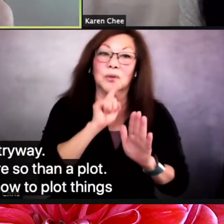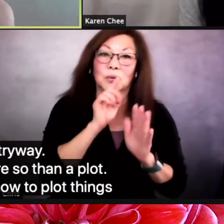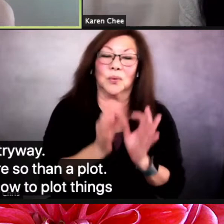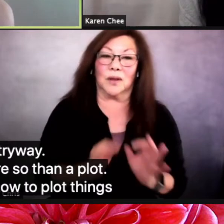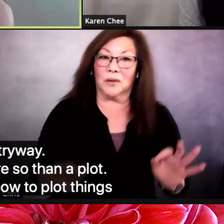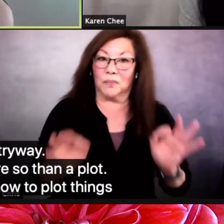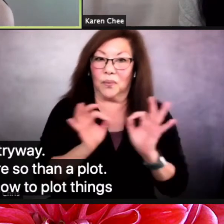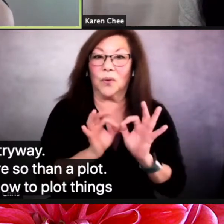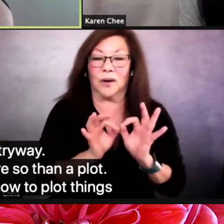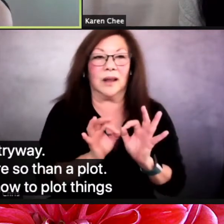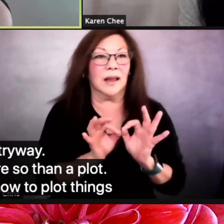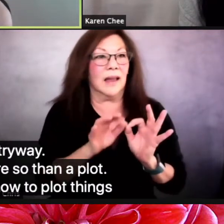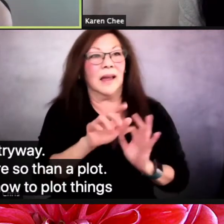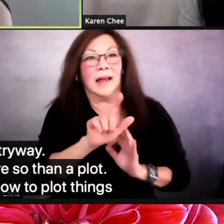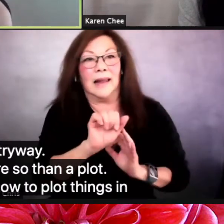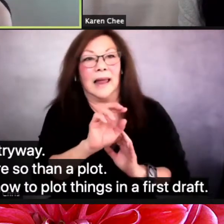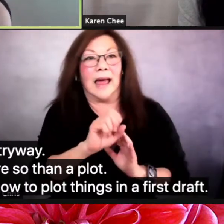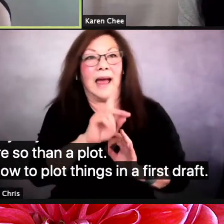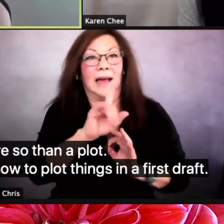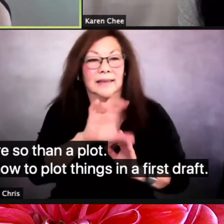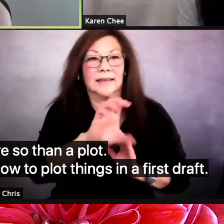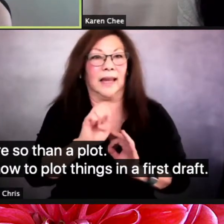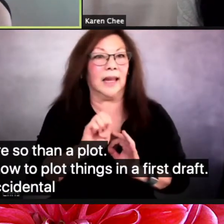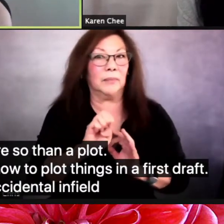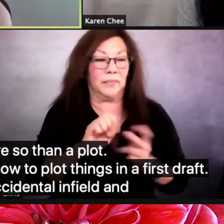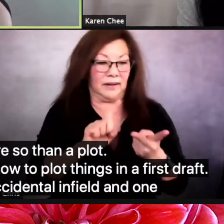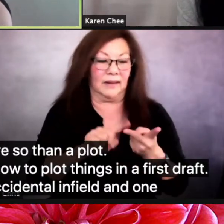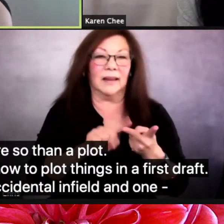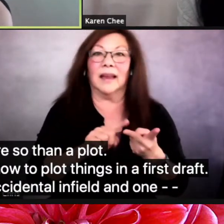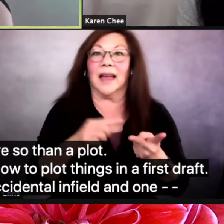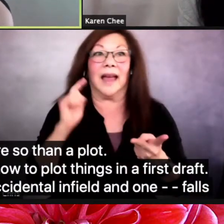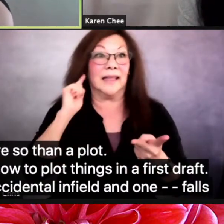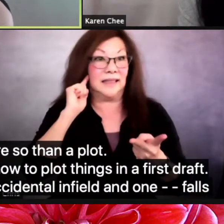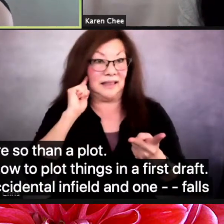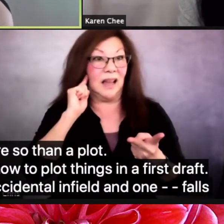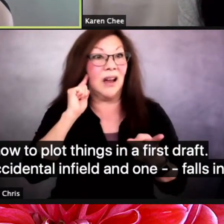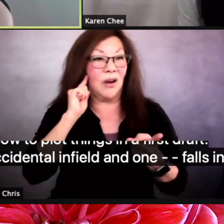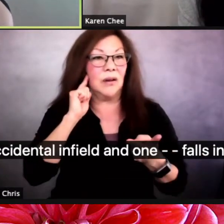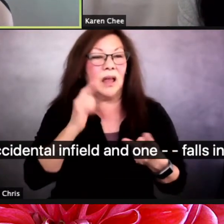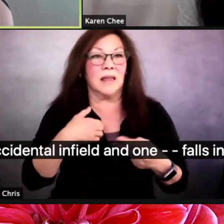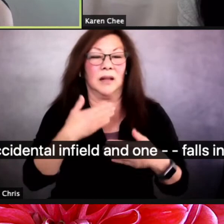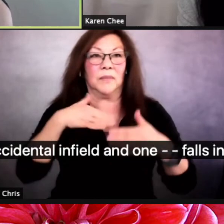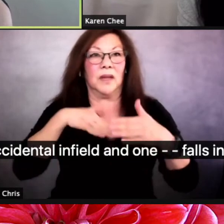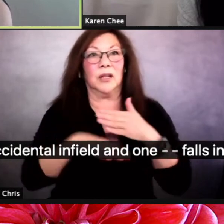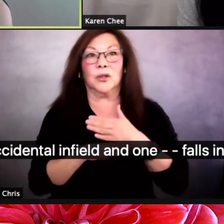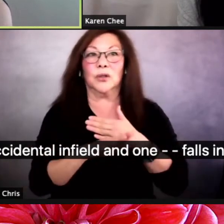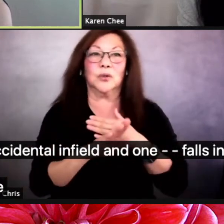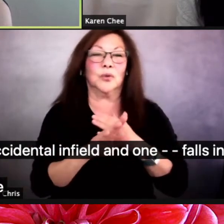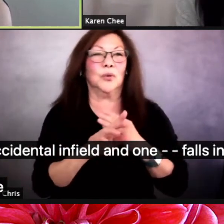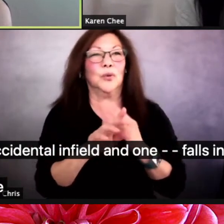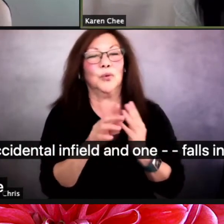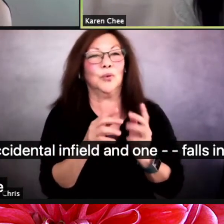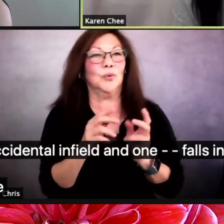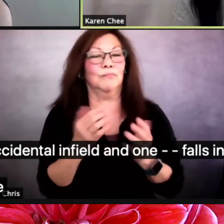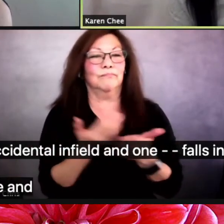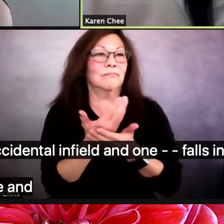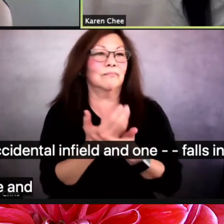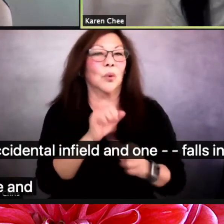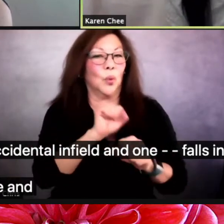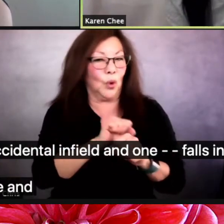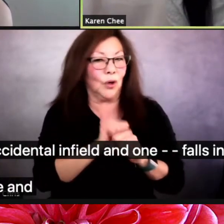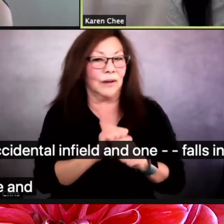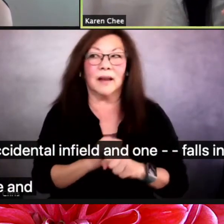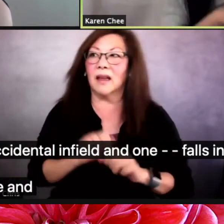yeah, landscape. It's landscape and sound that really let me enter into a new piece of work. That's